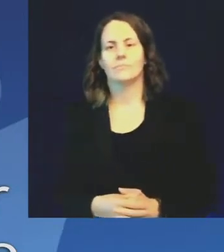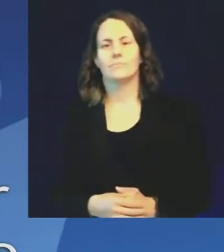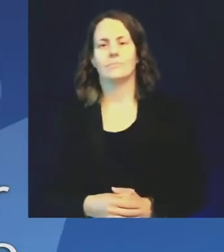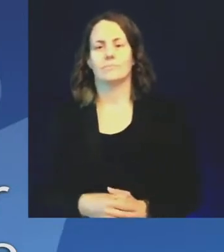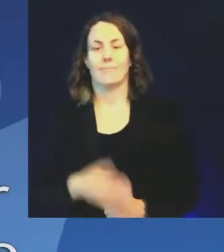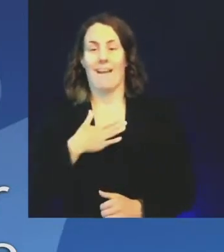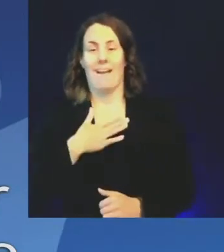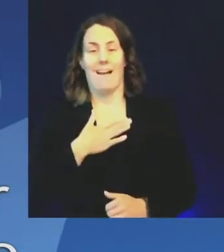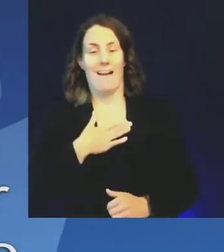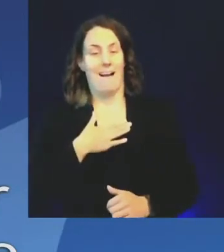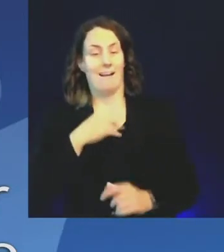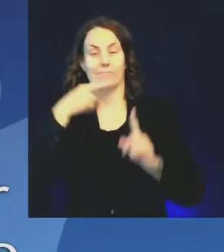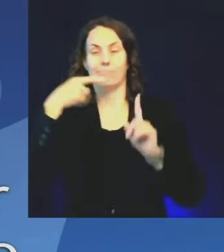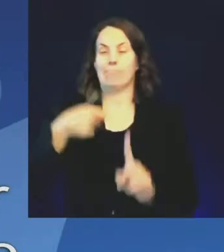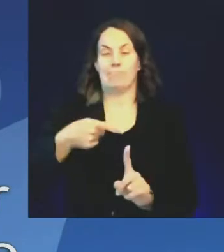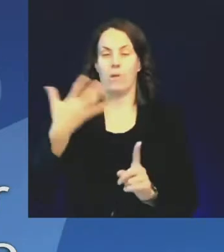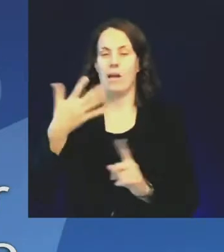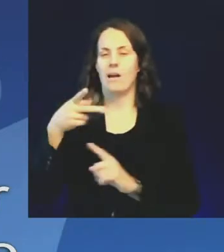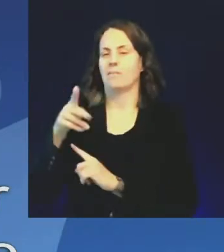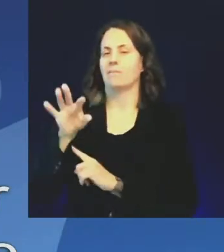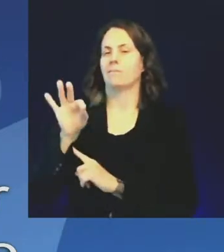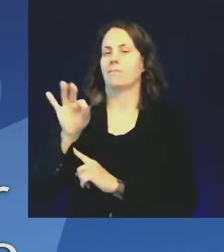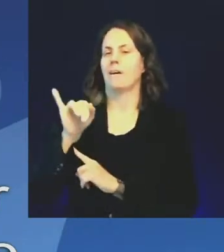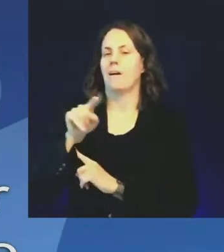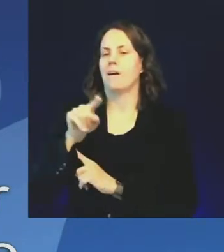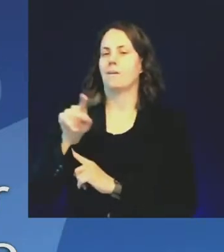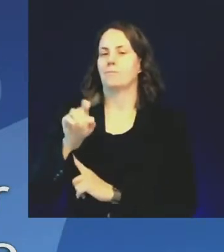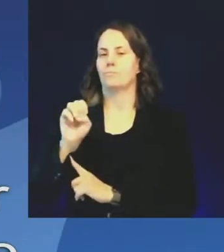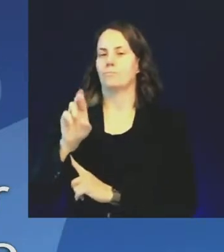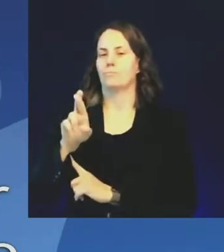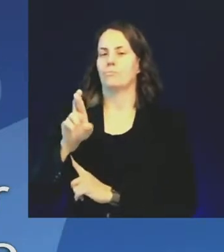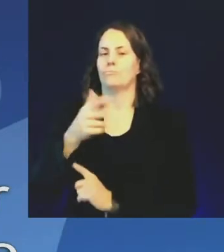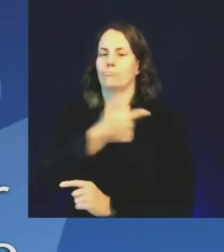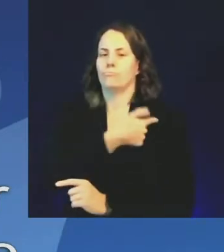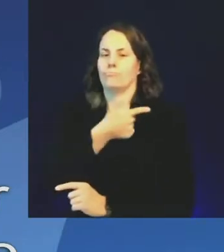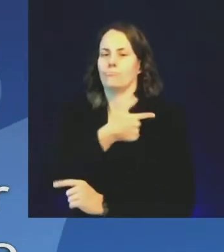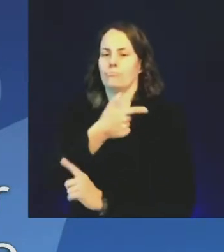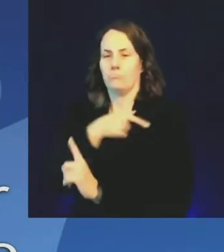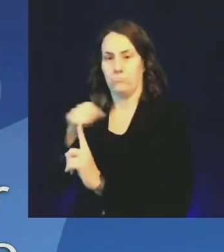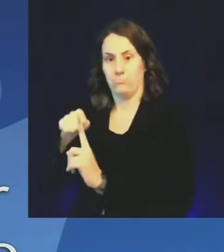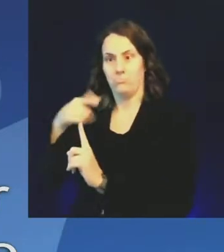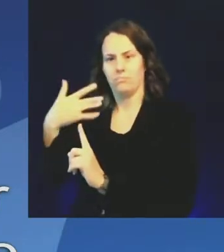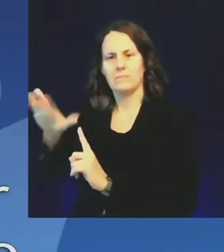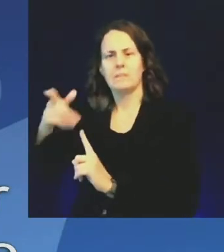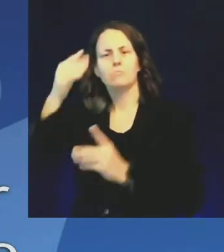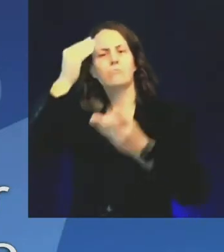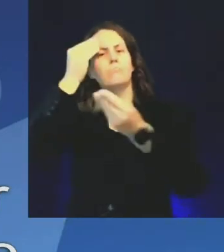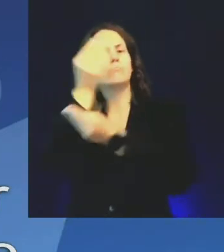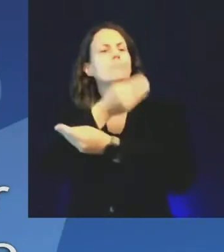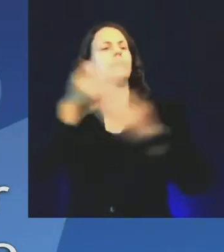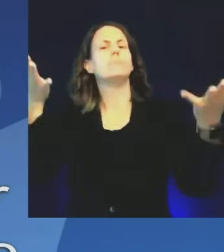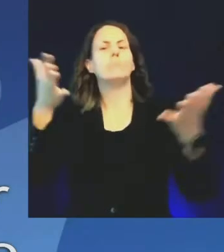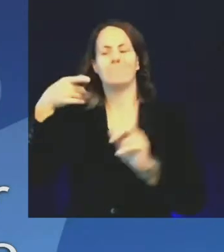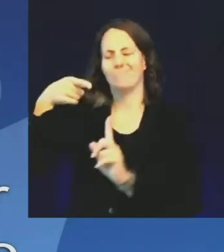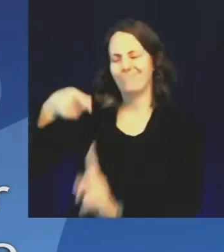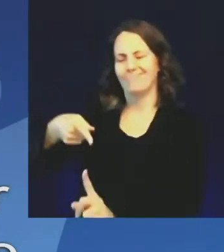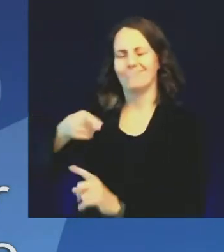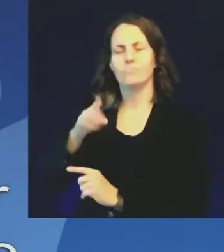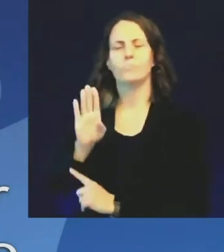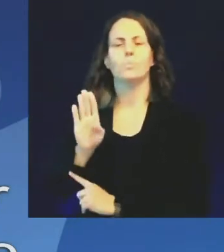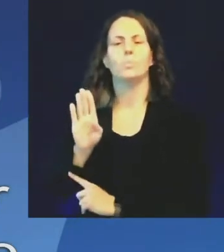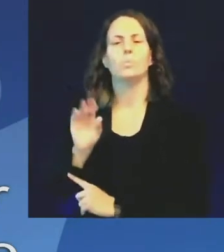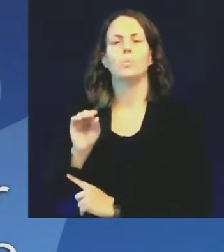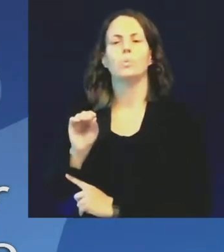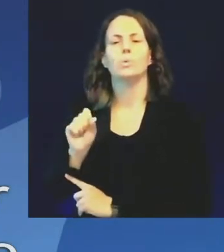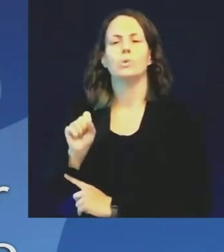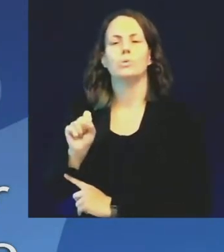statements followed by the CDC and FDA's statements on boosters. Pfizer released data that there is a possibility of boosters, but